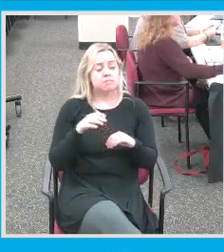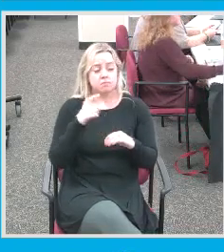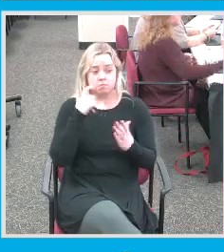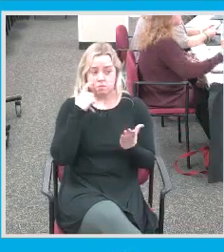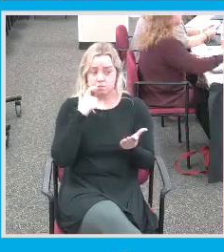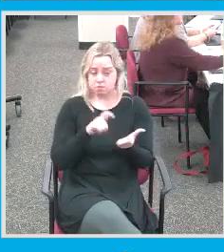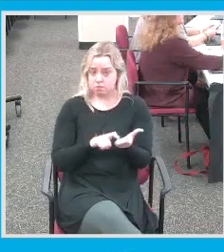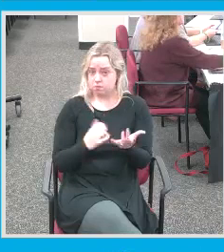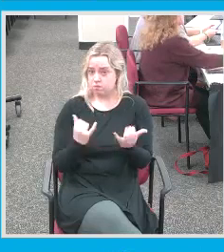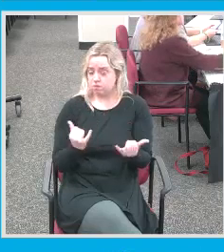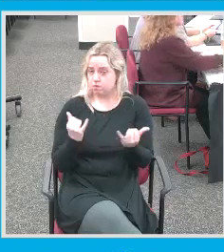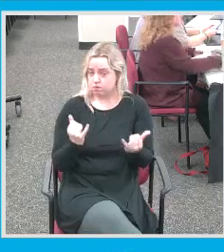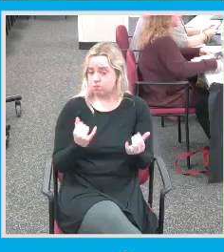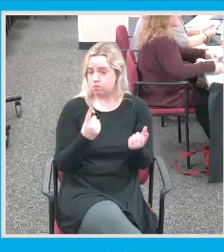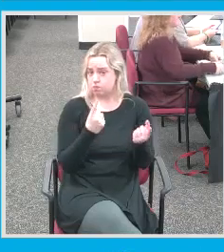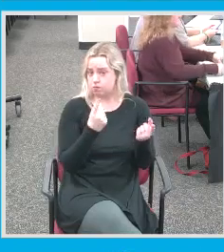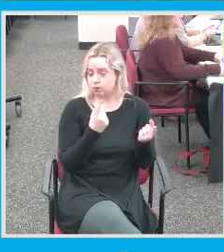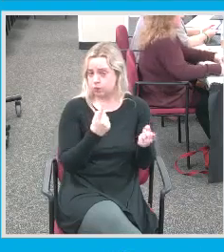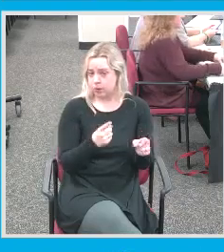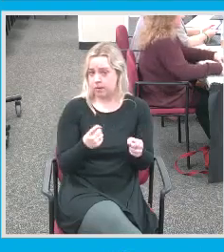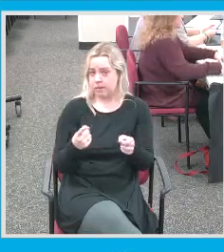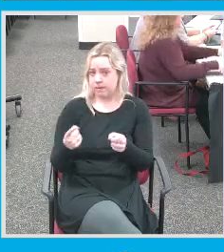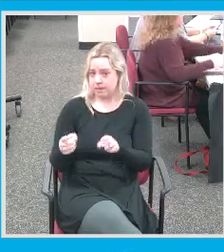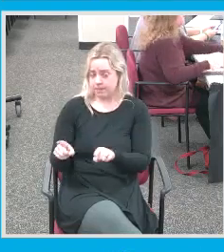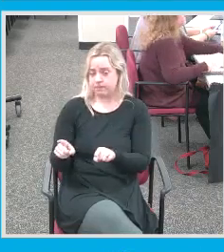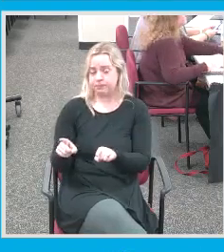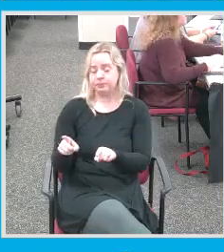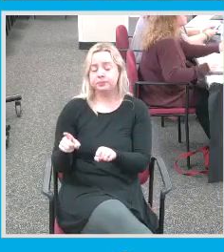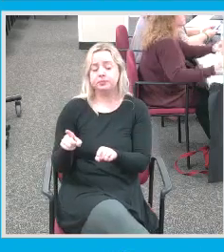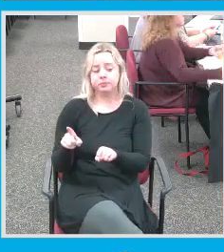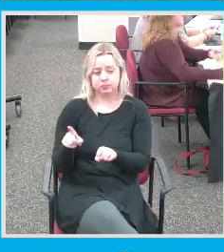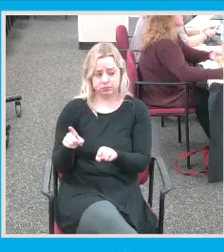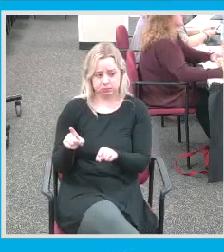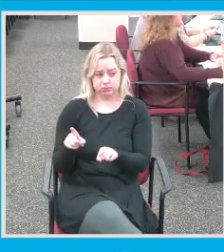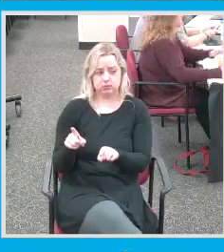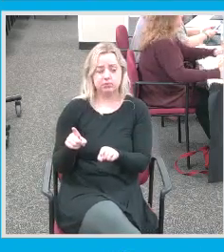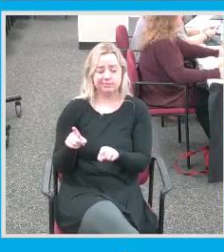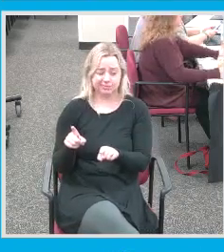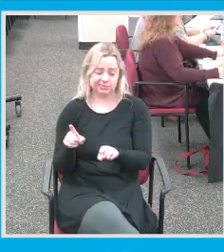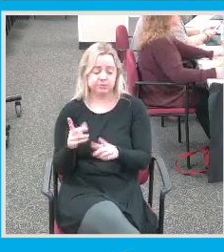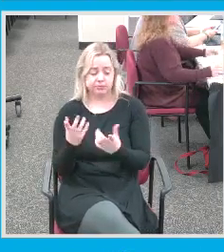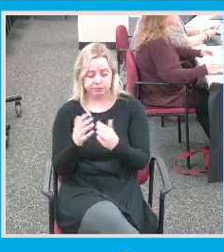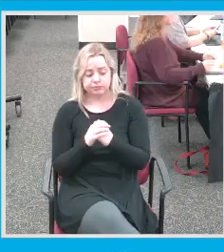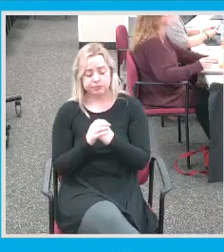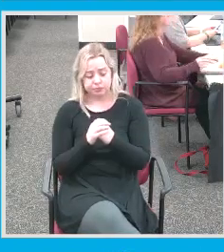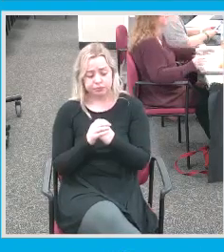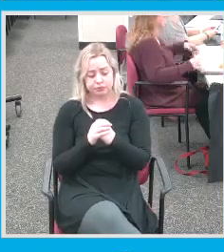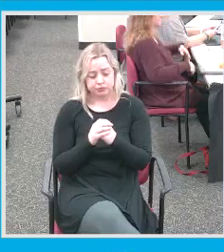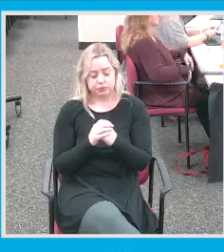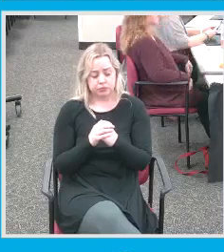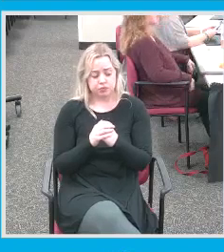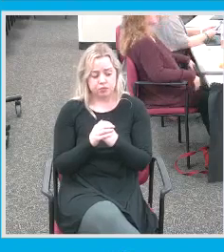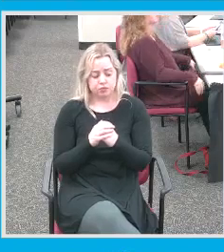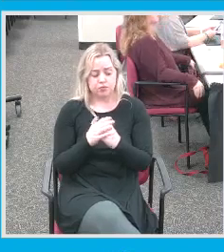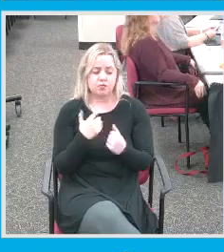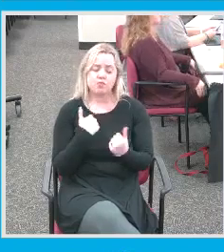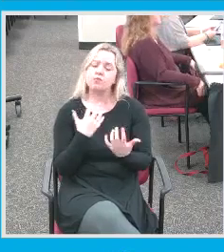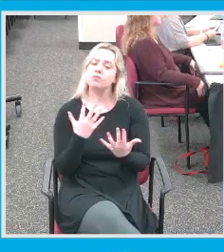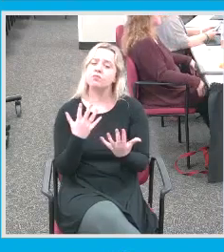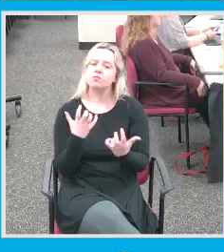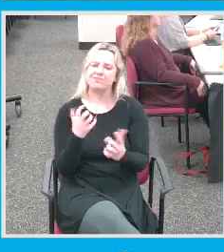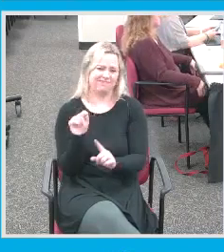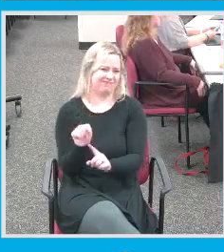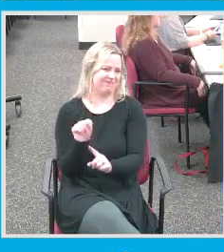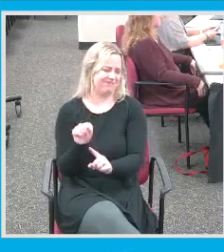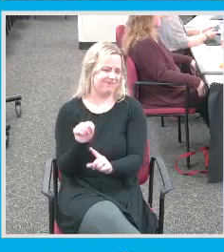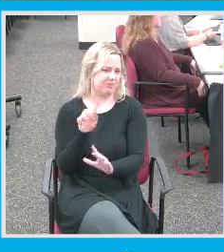happening in these cases, in these situations, I want to draw our attention